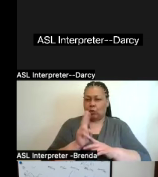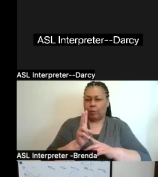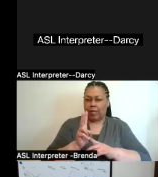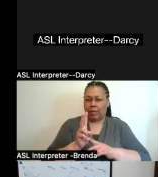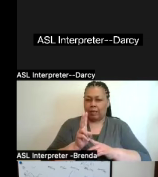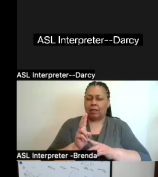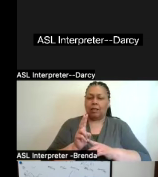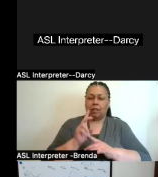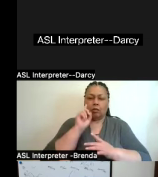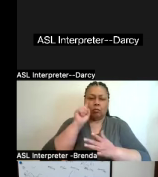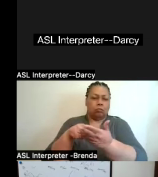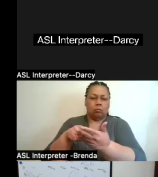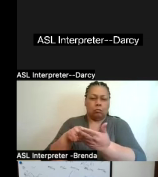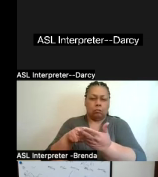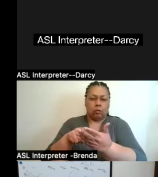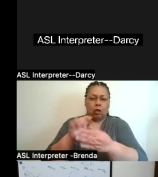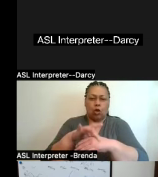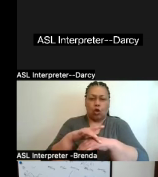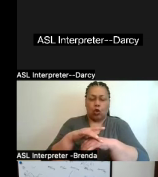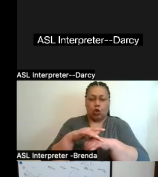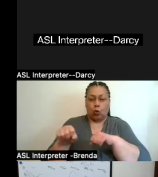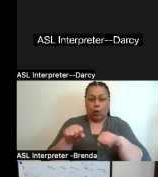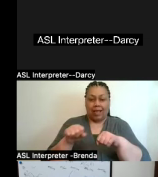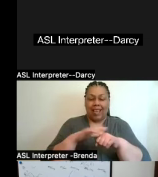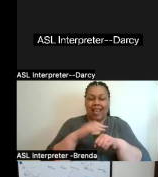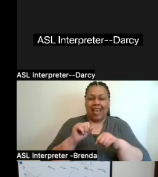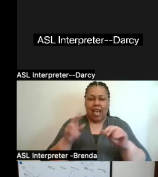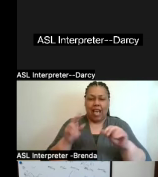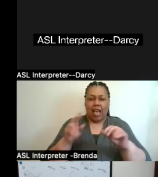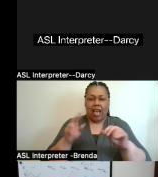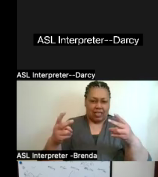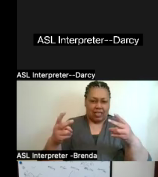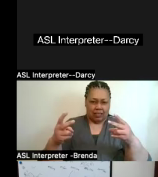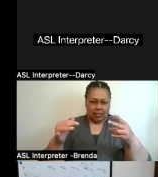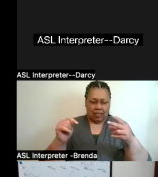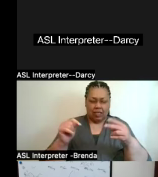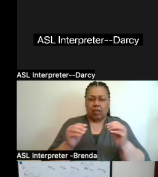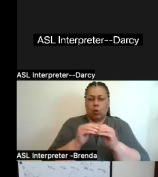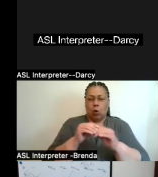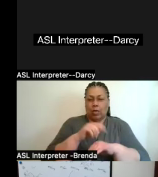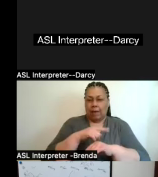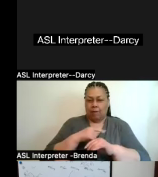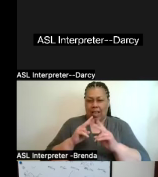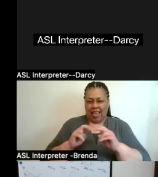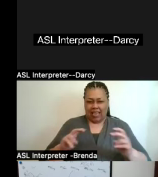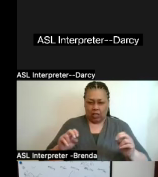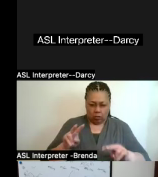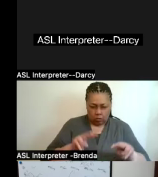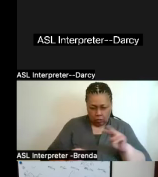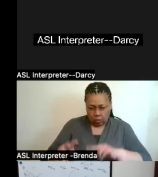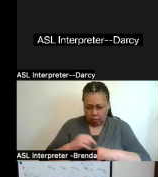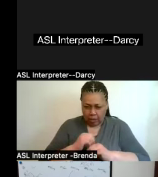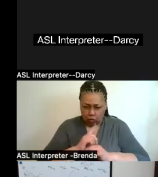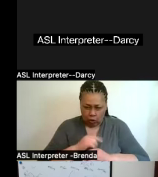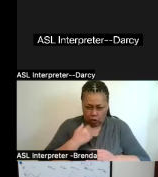an earthquake and post it. And then it takes more time for the analyst to go look at it and make sure it looks good and